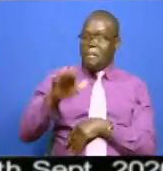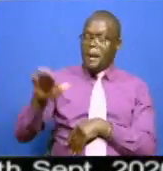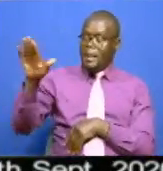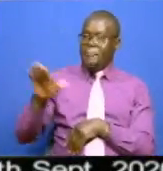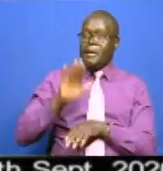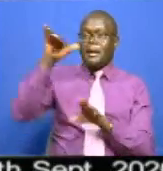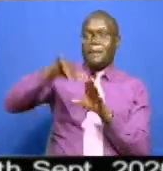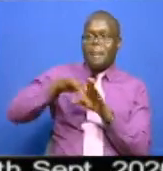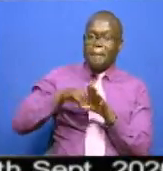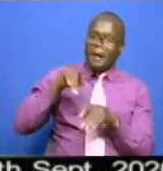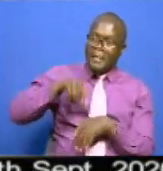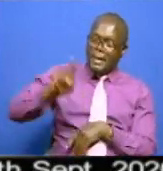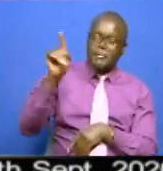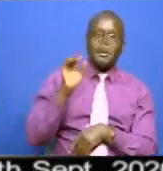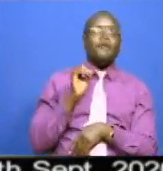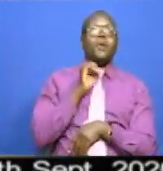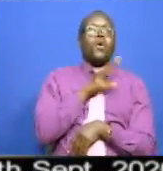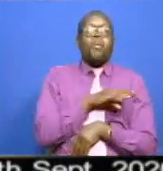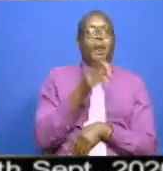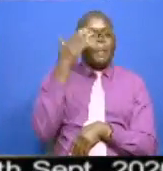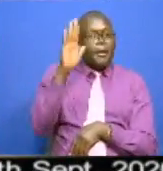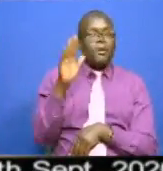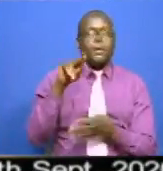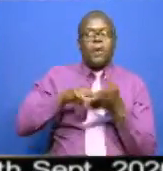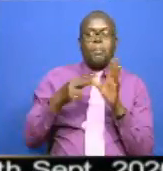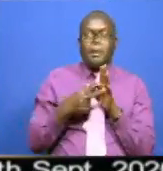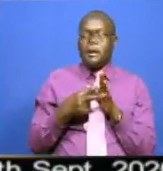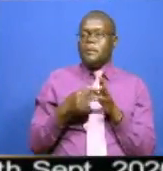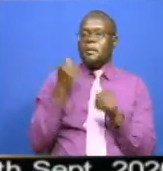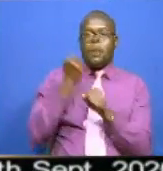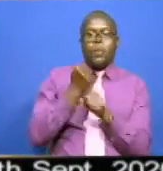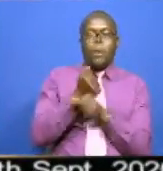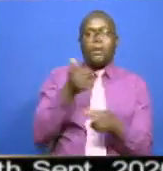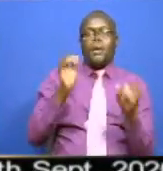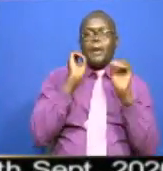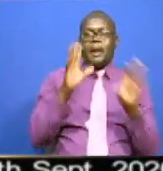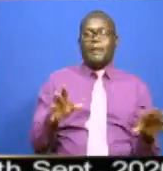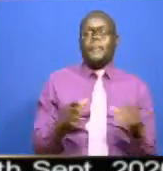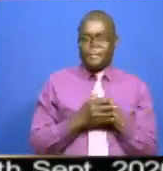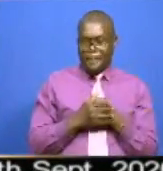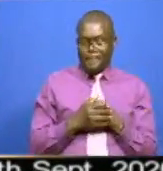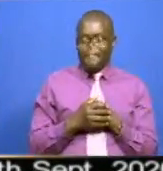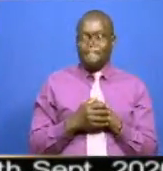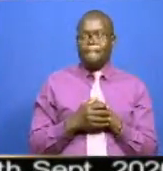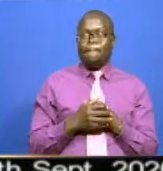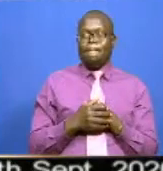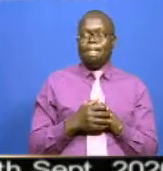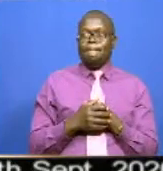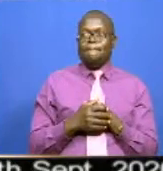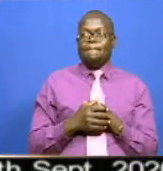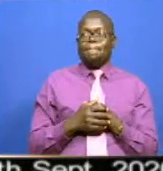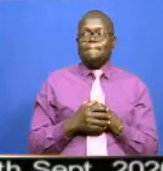of this House are the ones complaining they don't know, then it means that they haven't done their work properly.